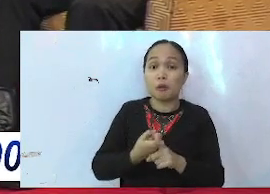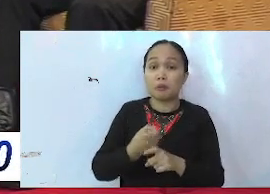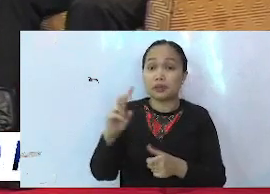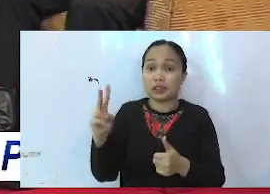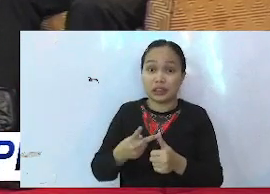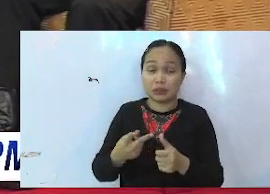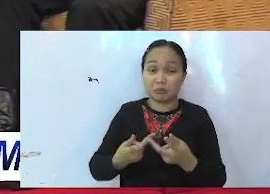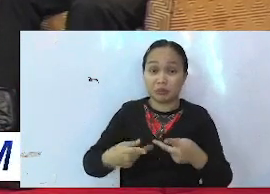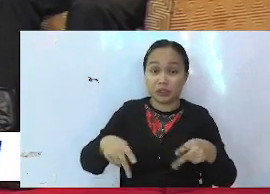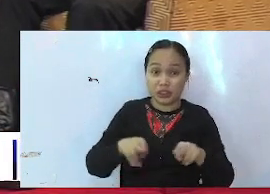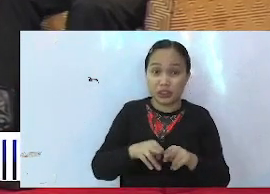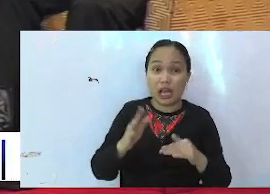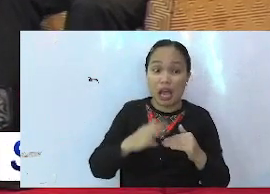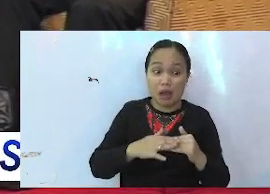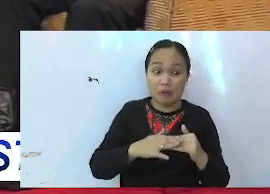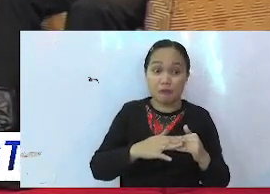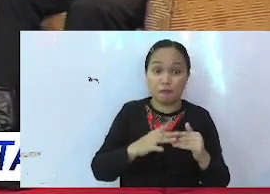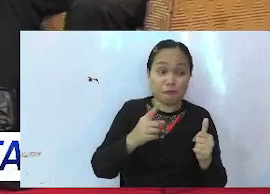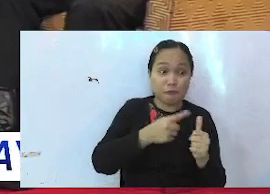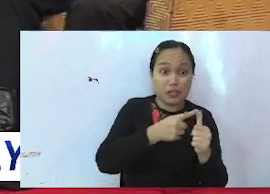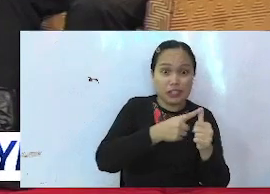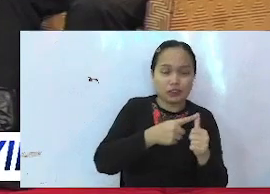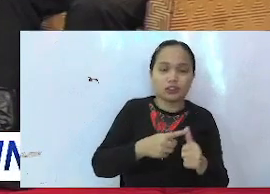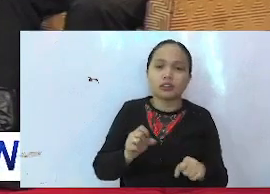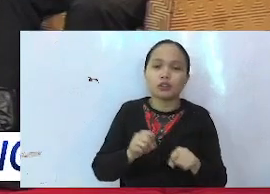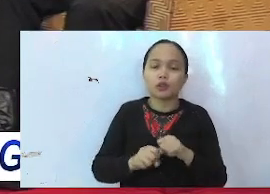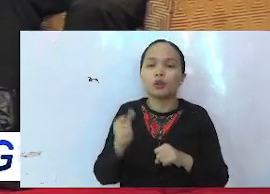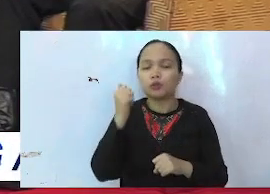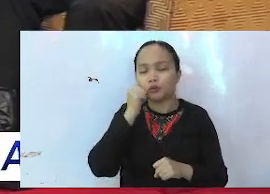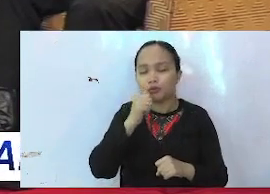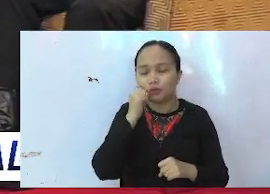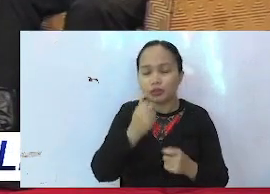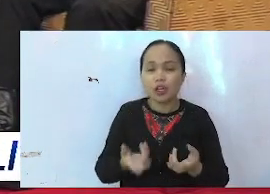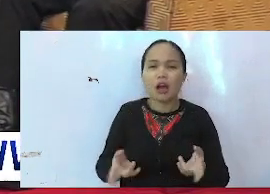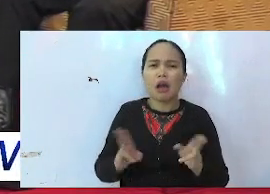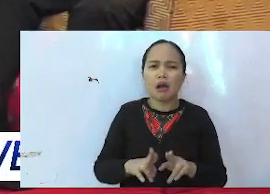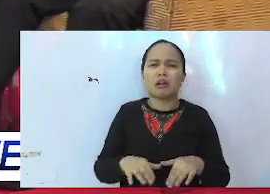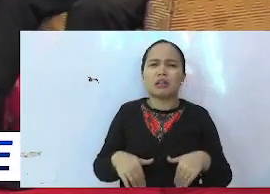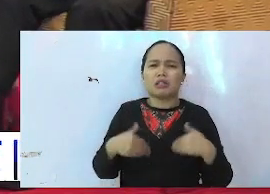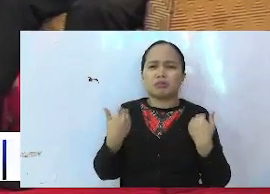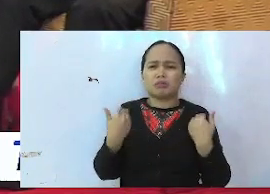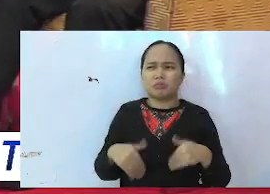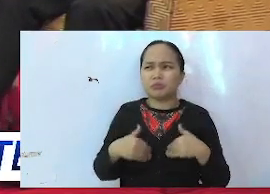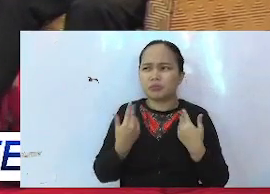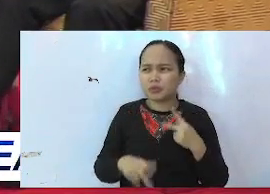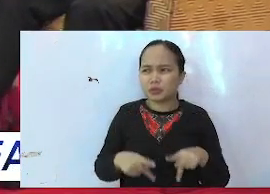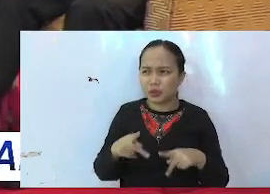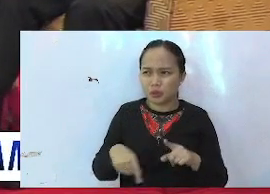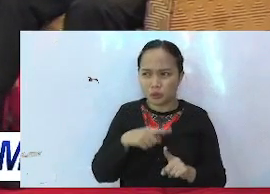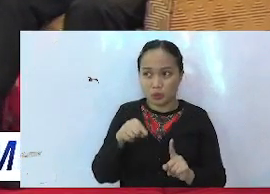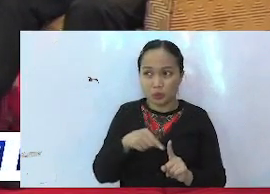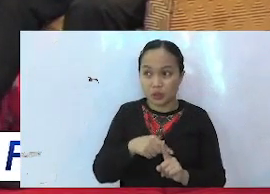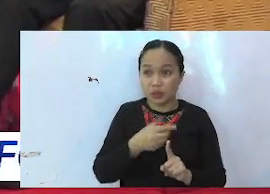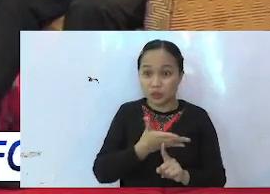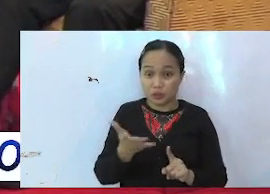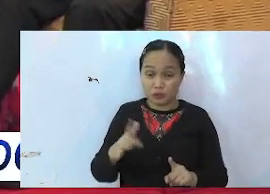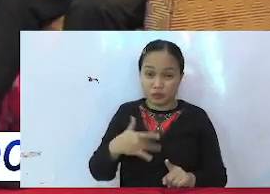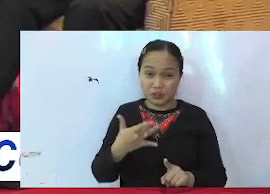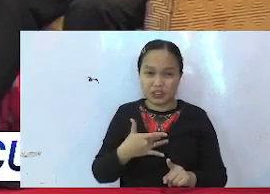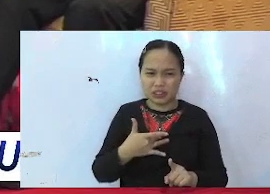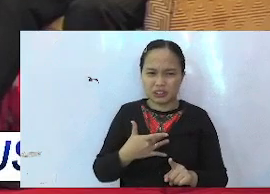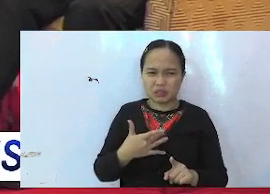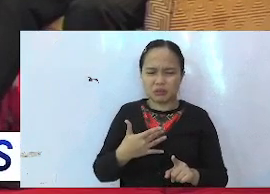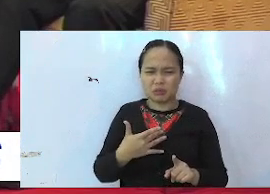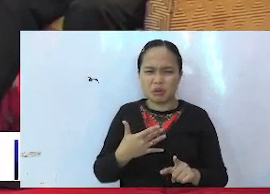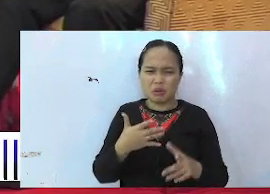Yes. You see, that's always the case. That's always the case for a lot of young people nowadays. You see, too, when you get sidetracked, you know, when you get